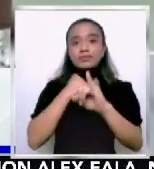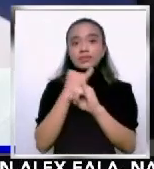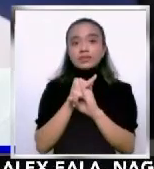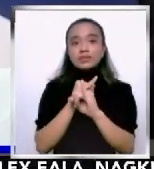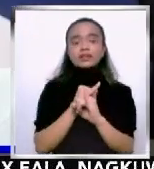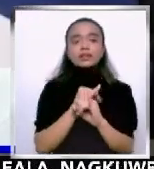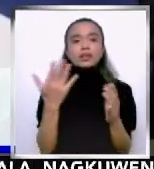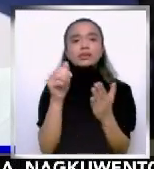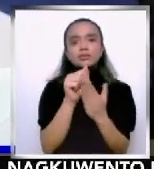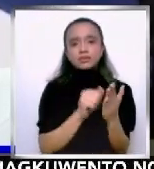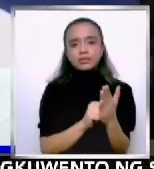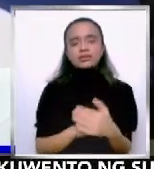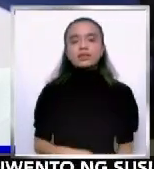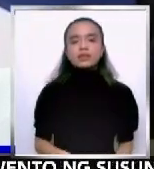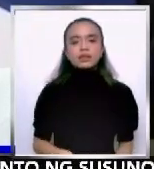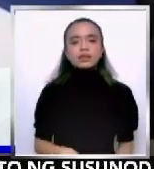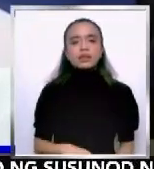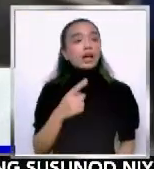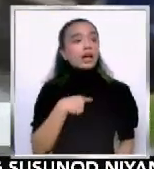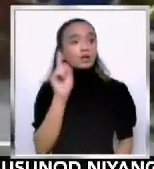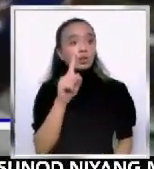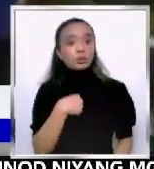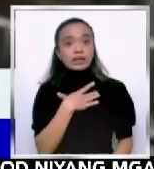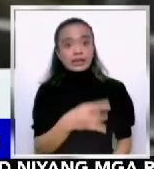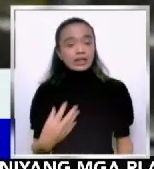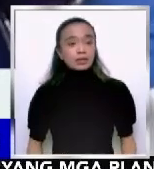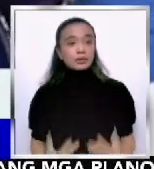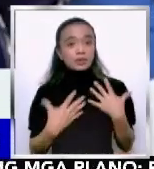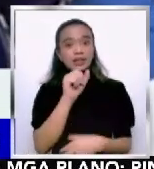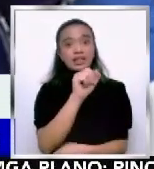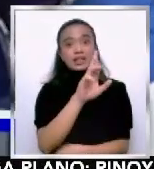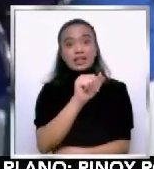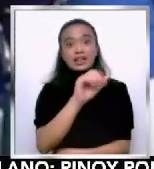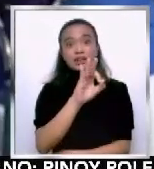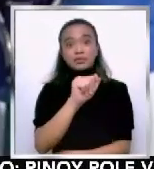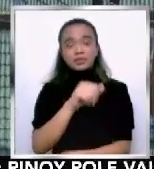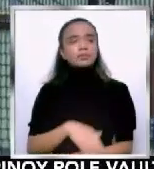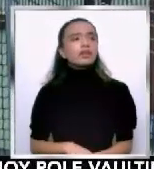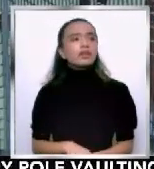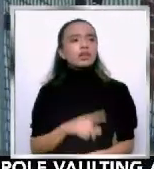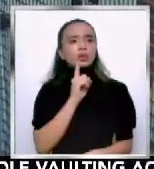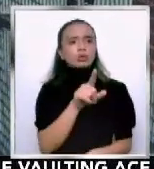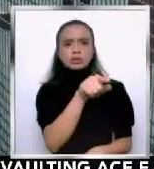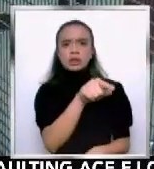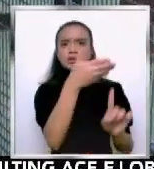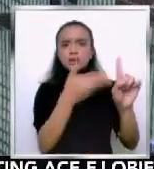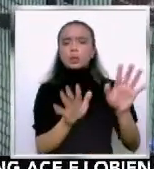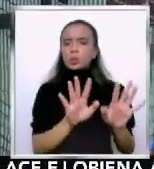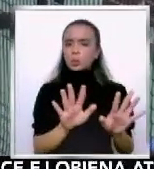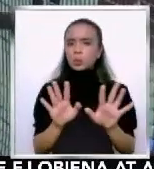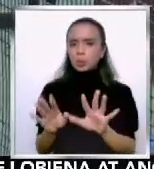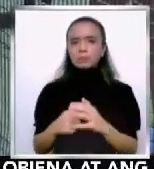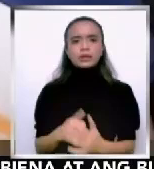Academy. One of the things I admire about Rafa is really his mentality, his calmness on court, and his willing to